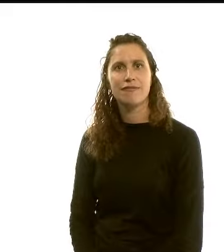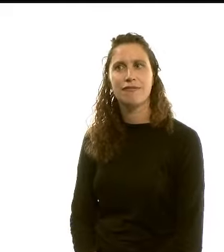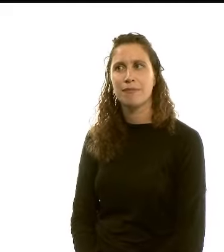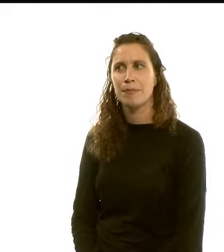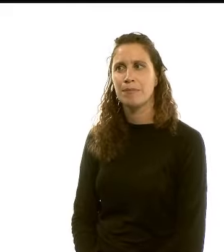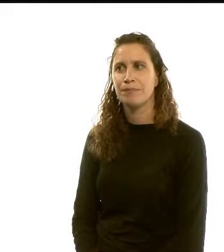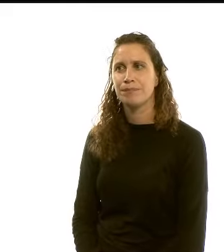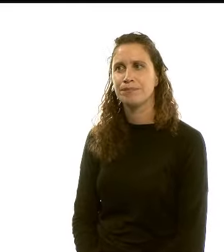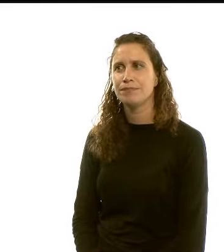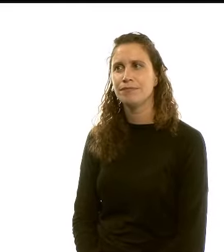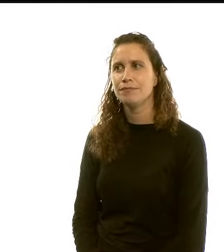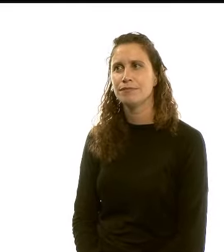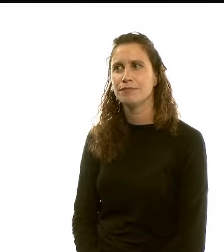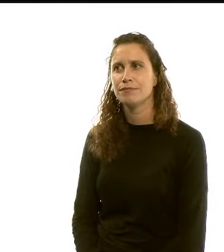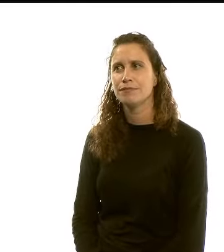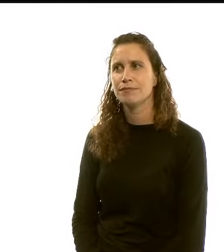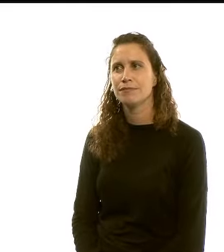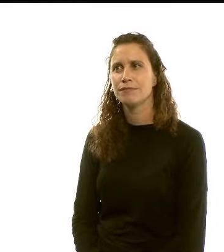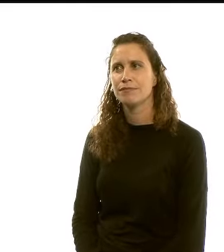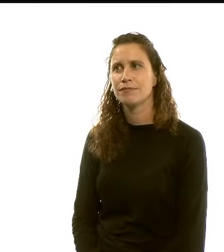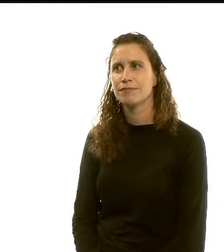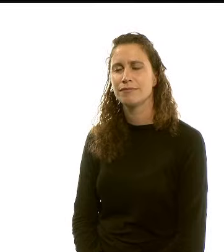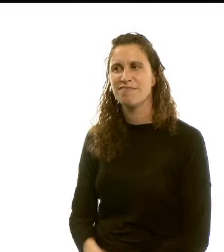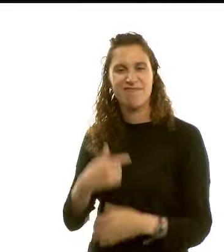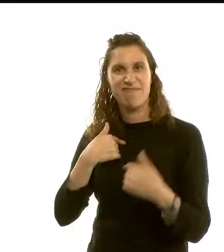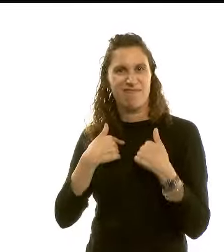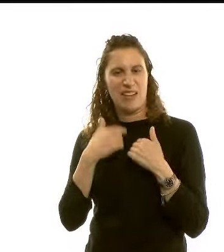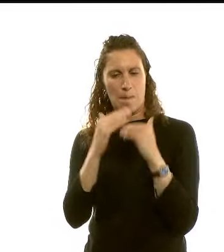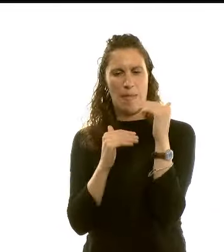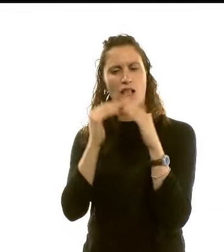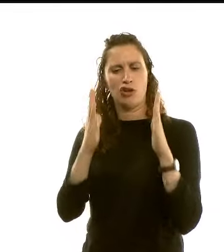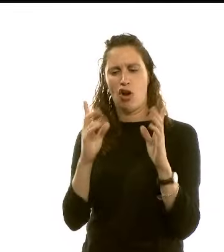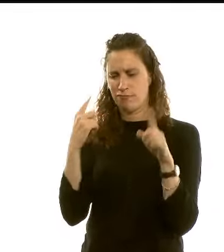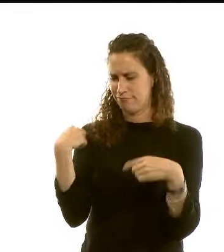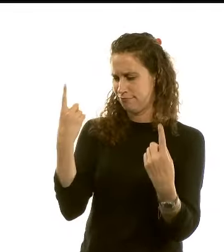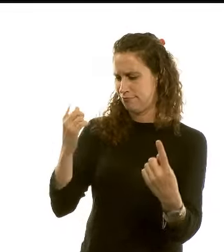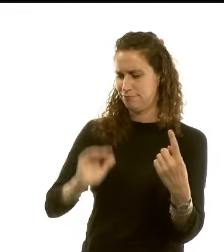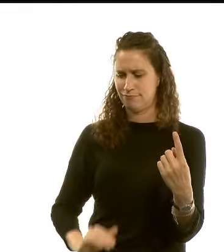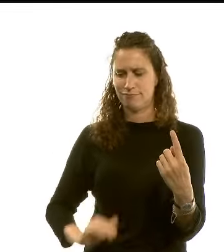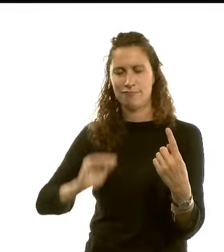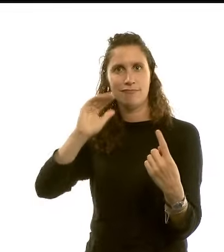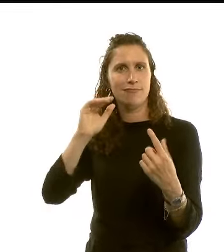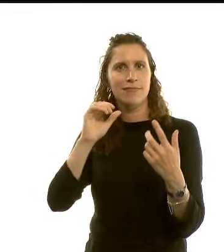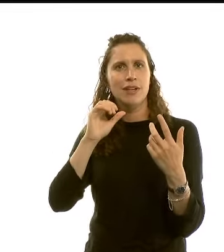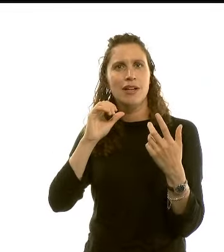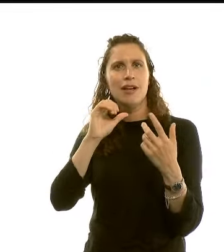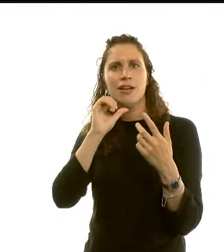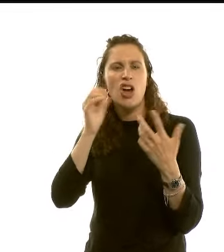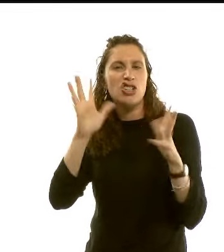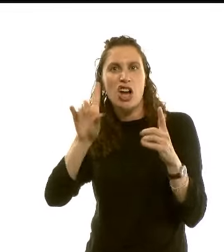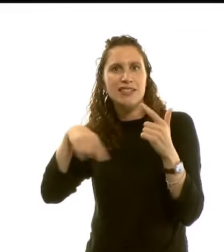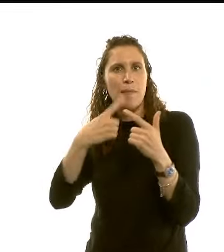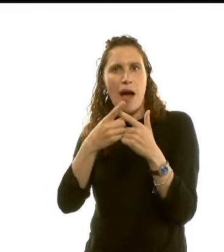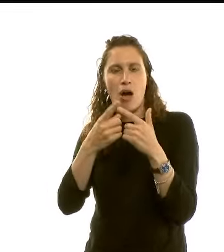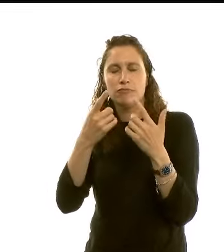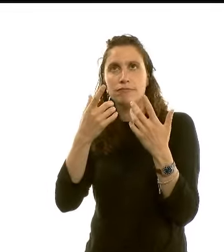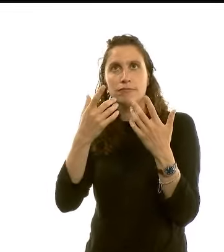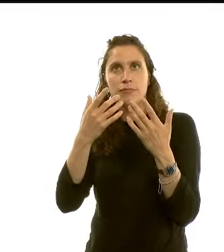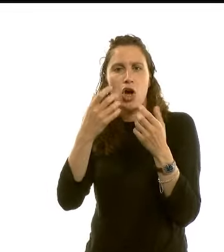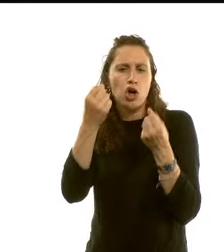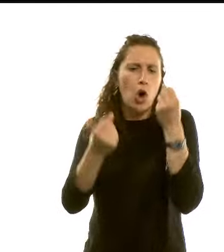I've always been a world builder, even when I was very young. It wasn't just about creating a vehicle